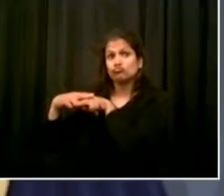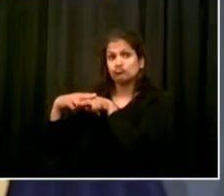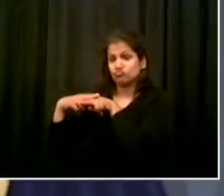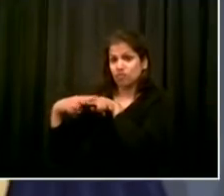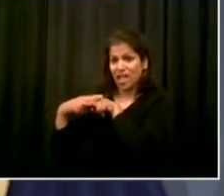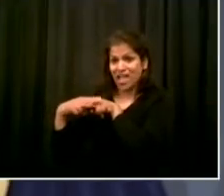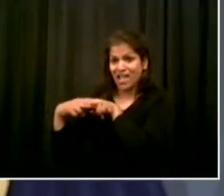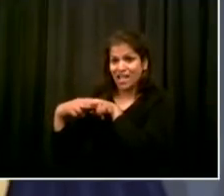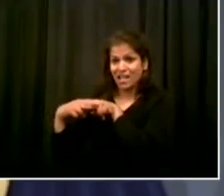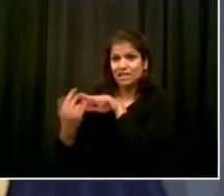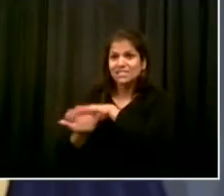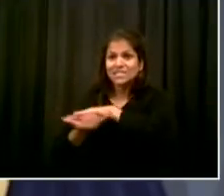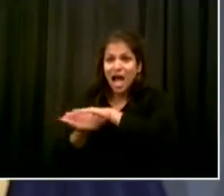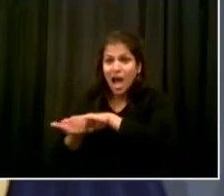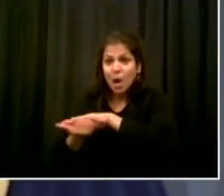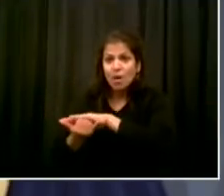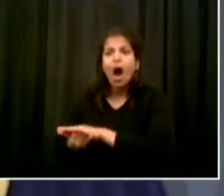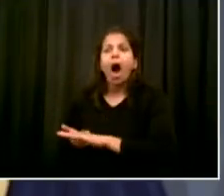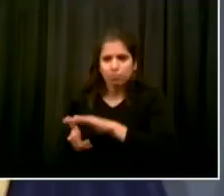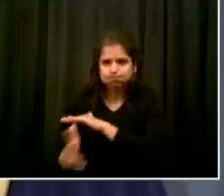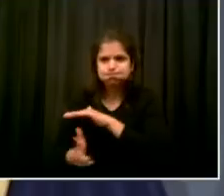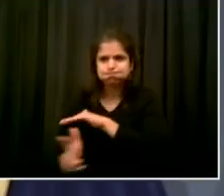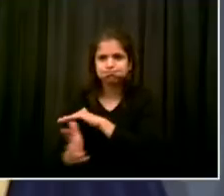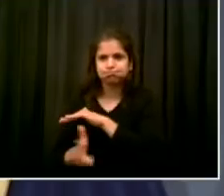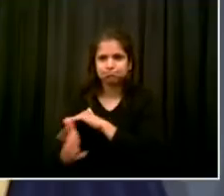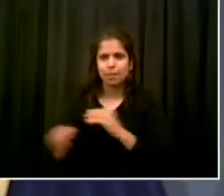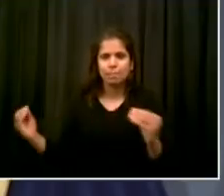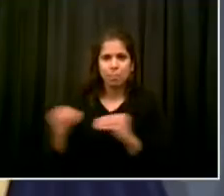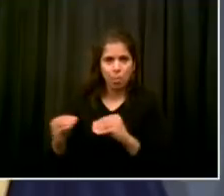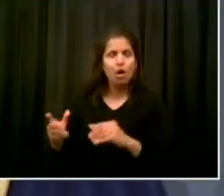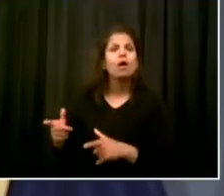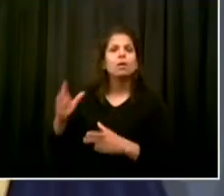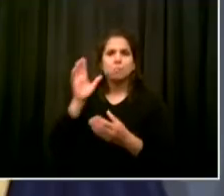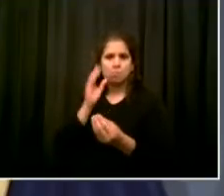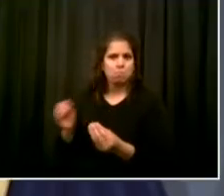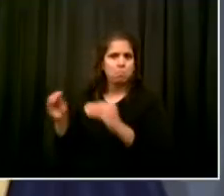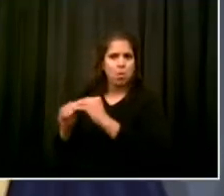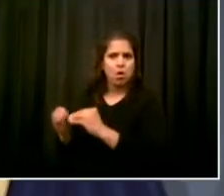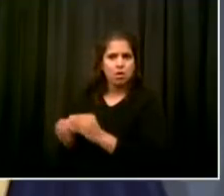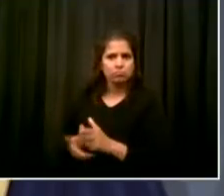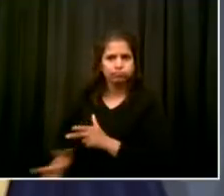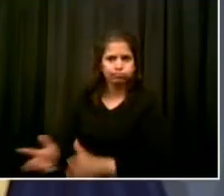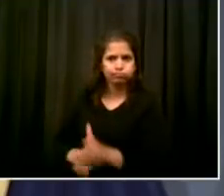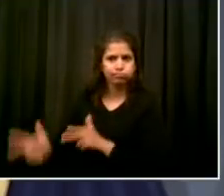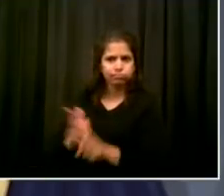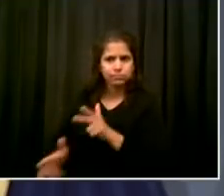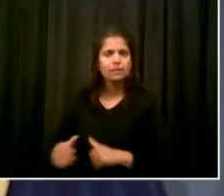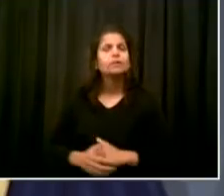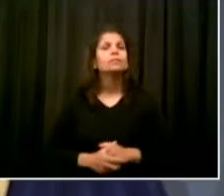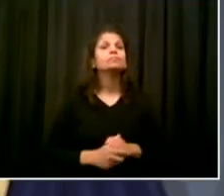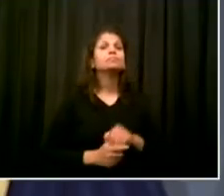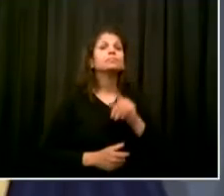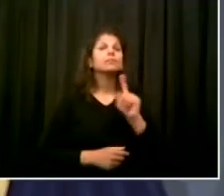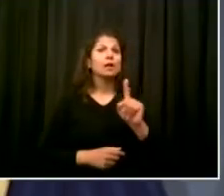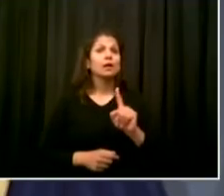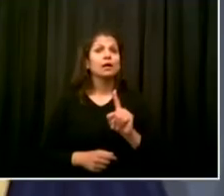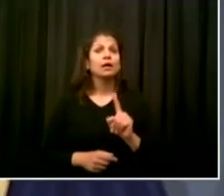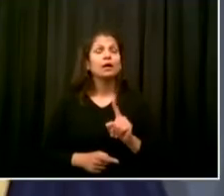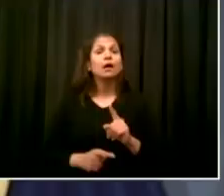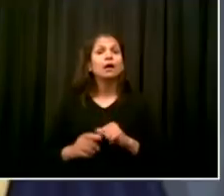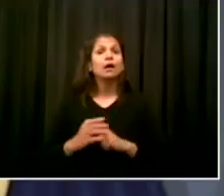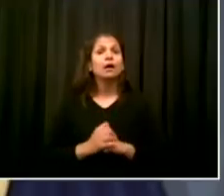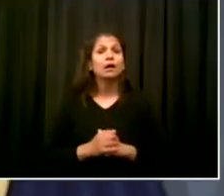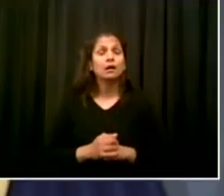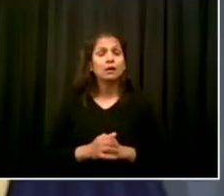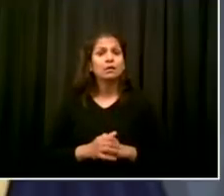social distancing and use face coverings. But I think it's early to tell you sort of the larger trend, if you will, the larger reality. But